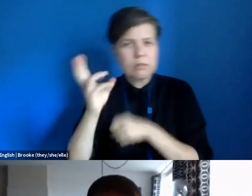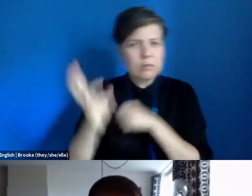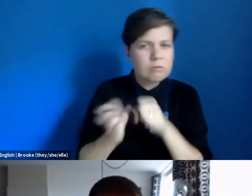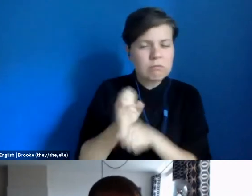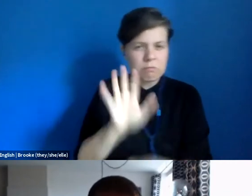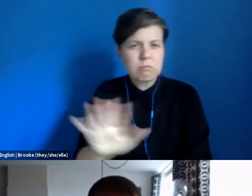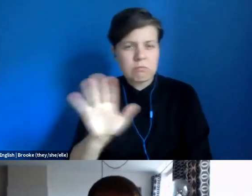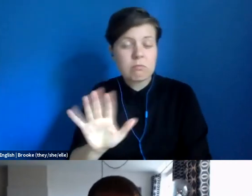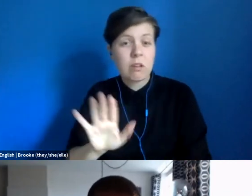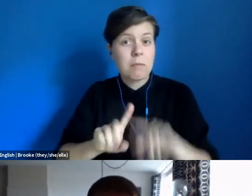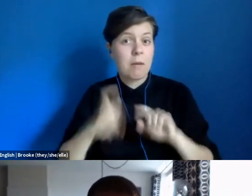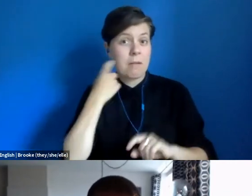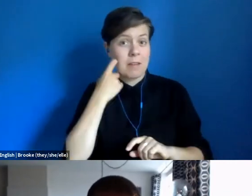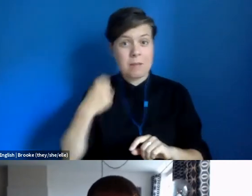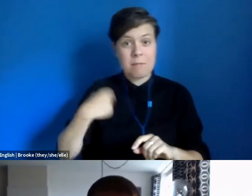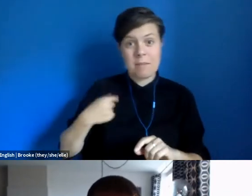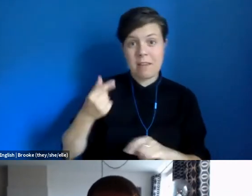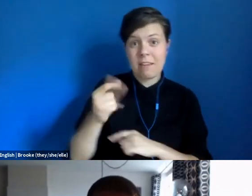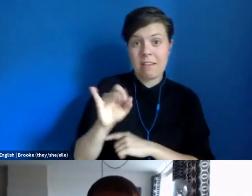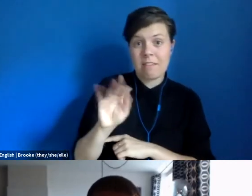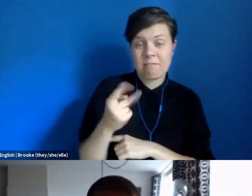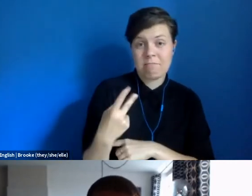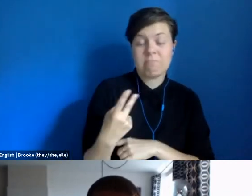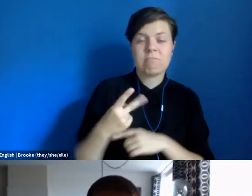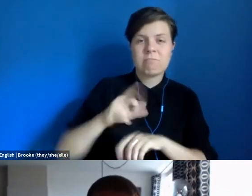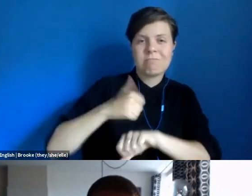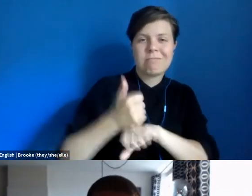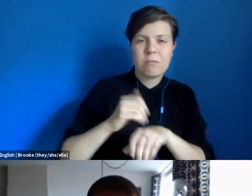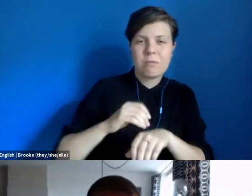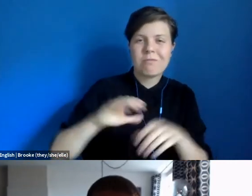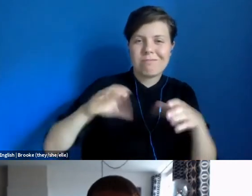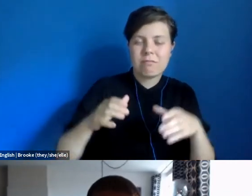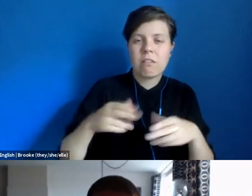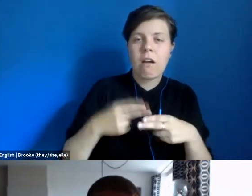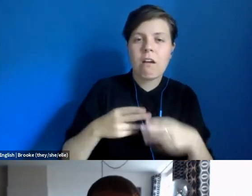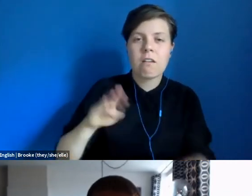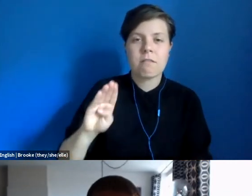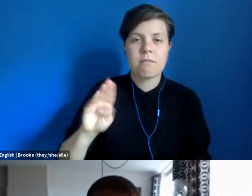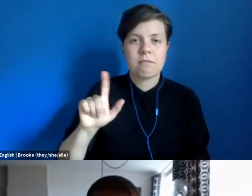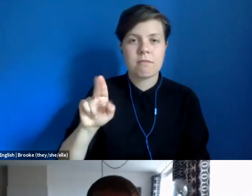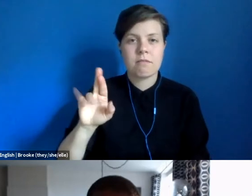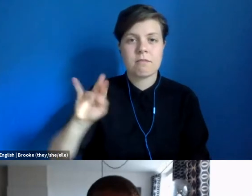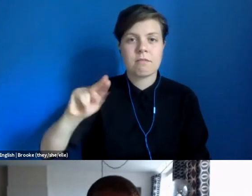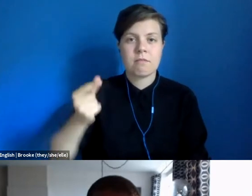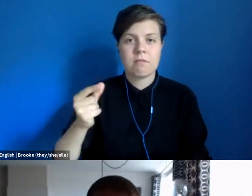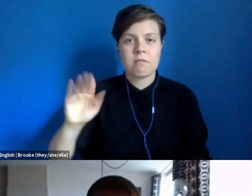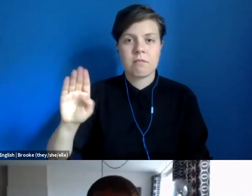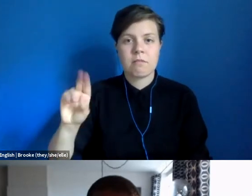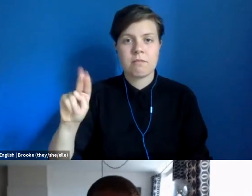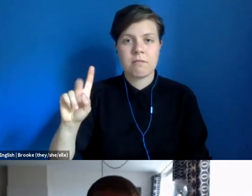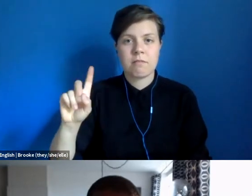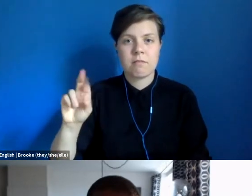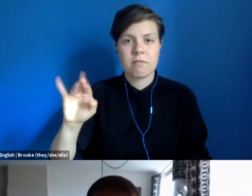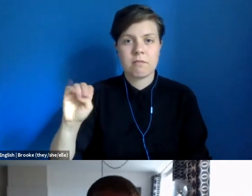with Gift called Blurring the Boundaries. But in past lives, I've been